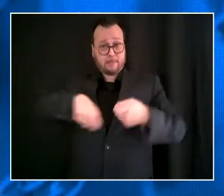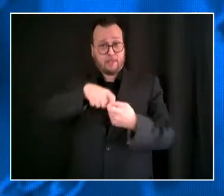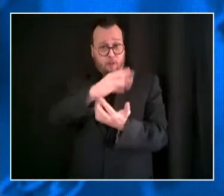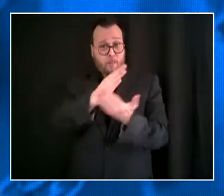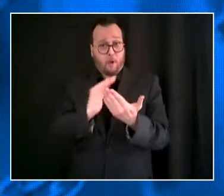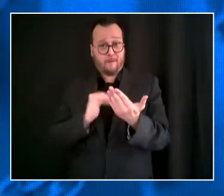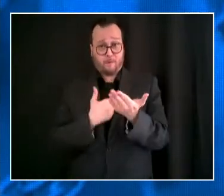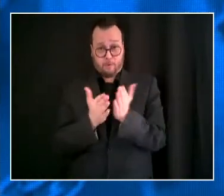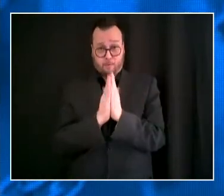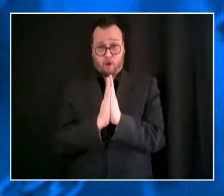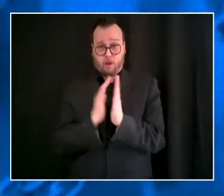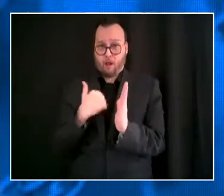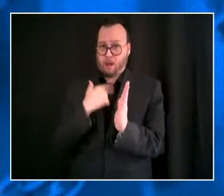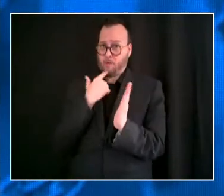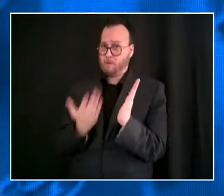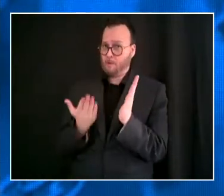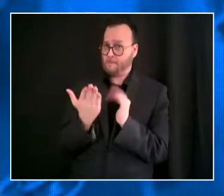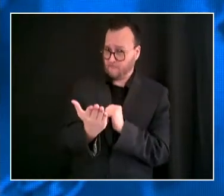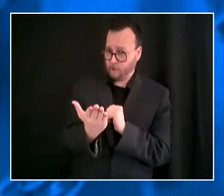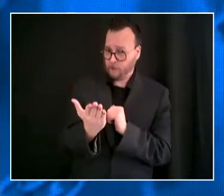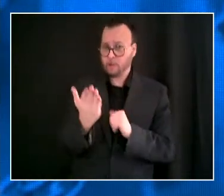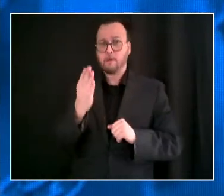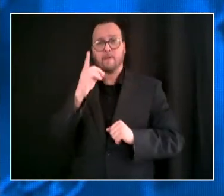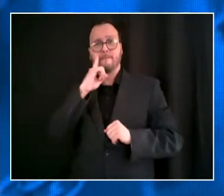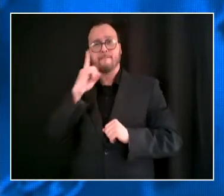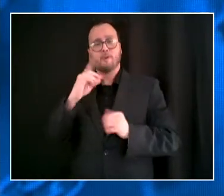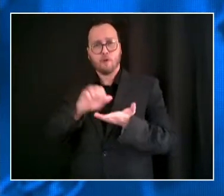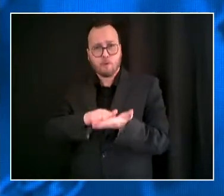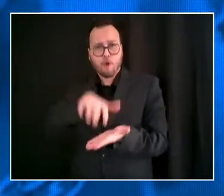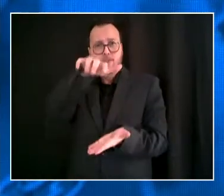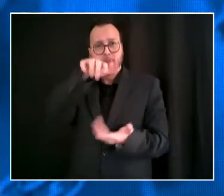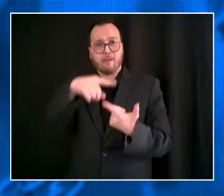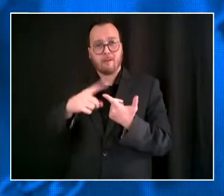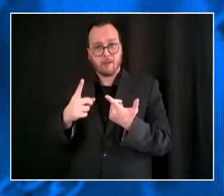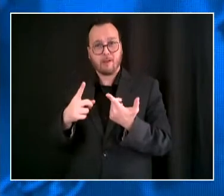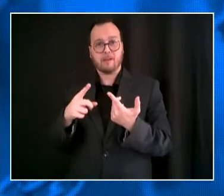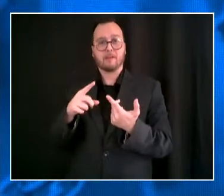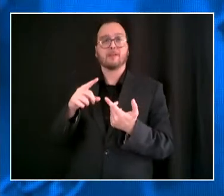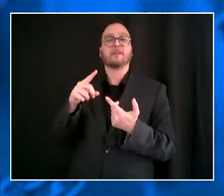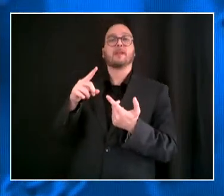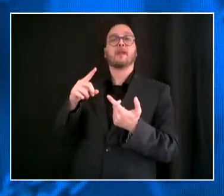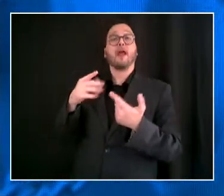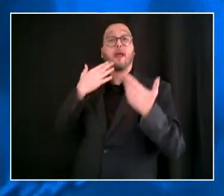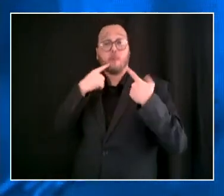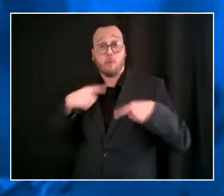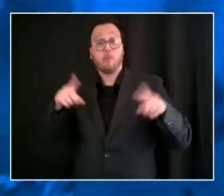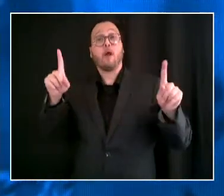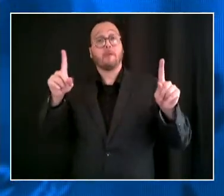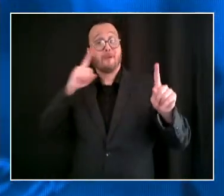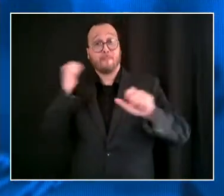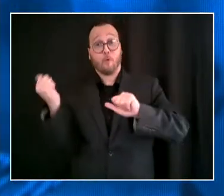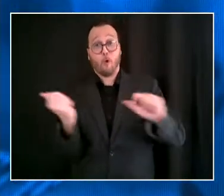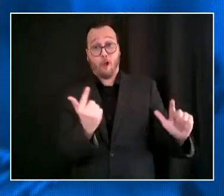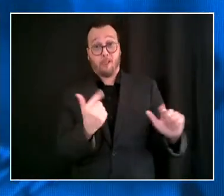I'm about to offer, it's for prosperity and Sarbatta Pala, which is the well-being of all.